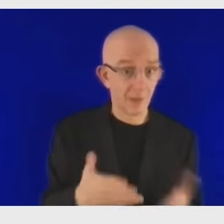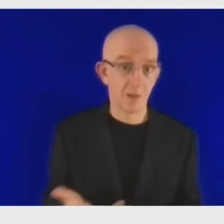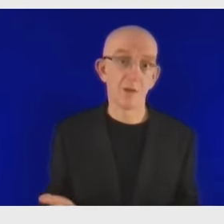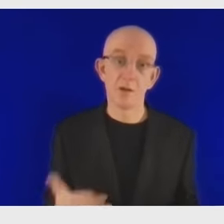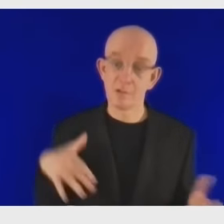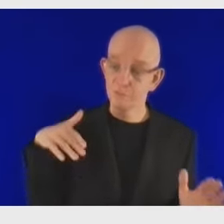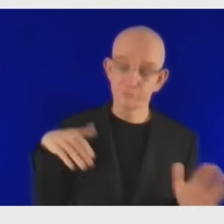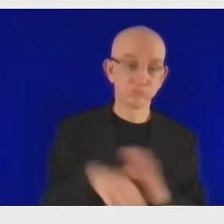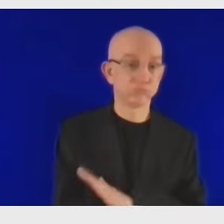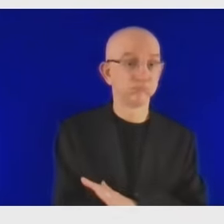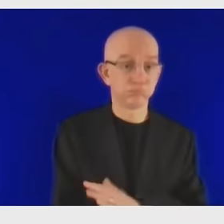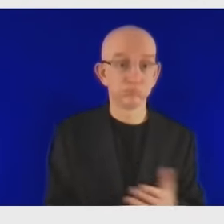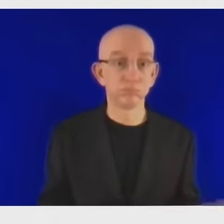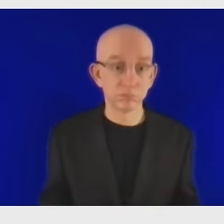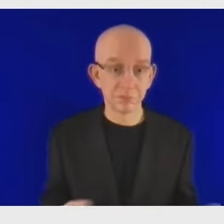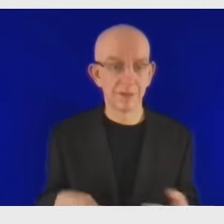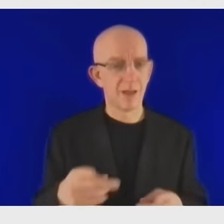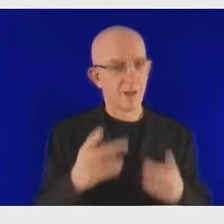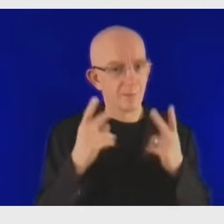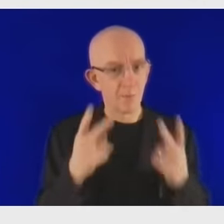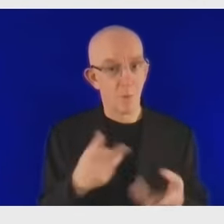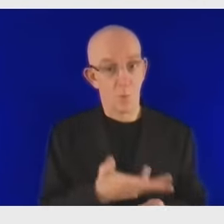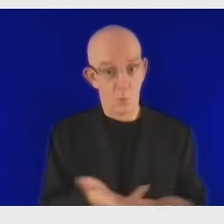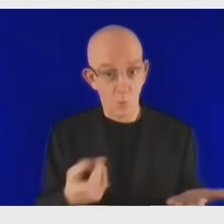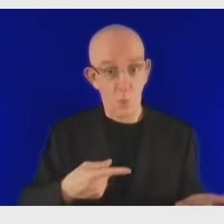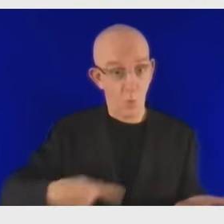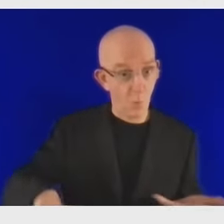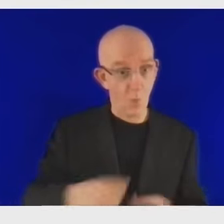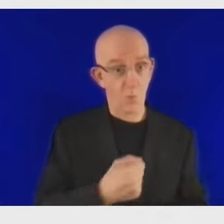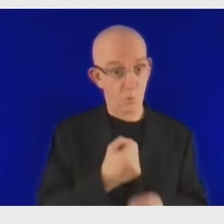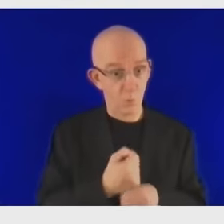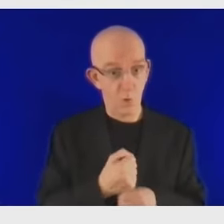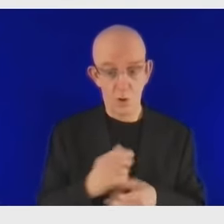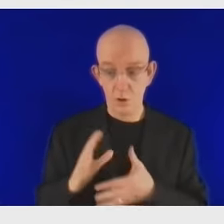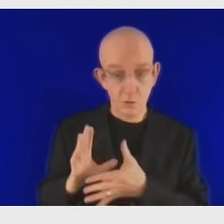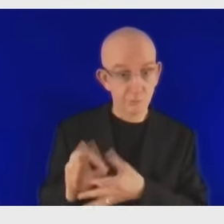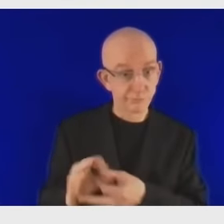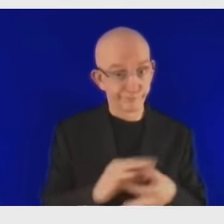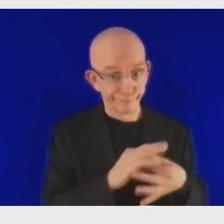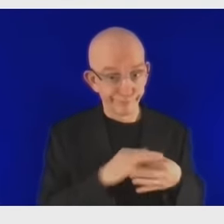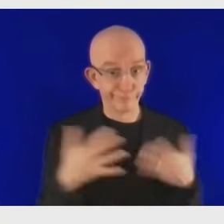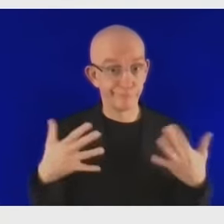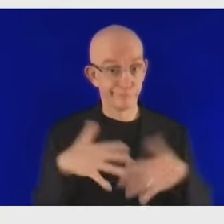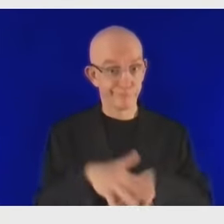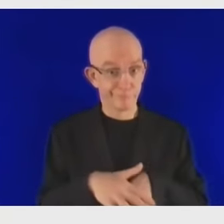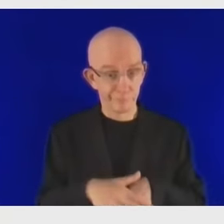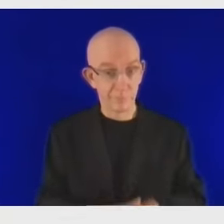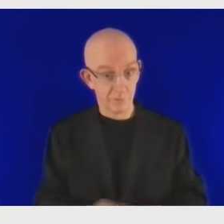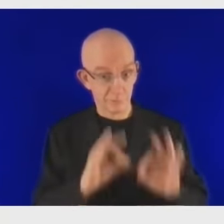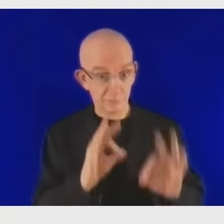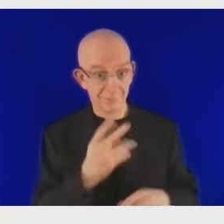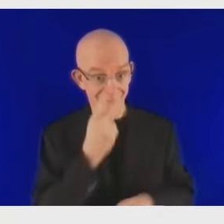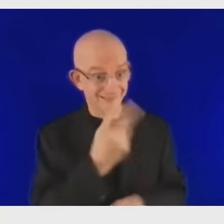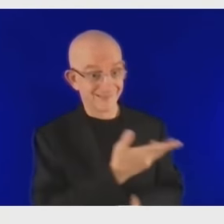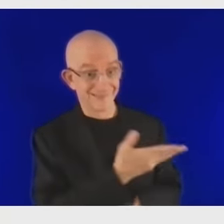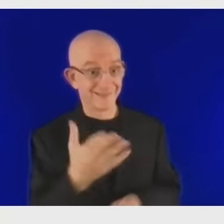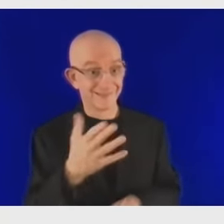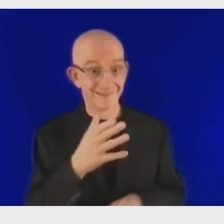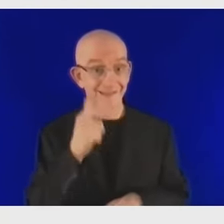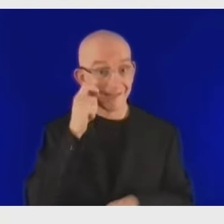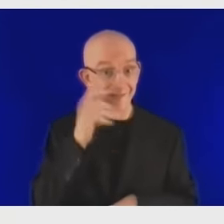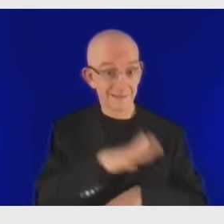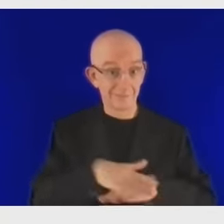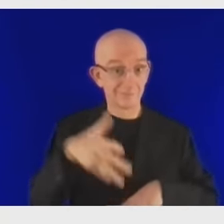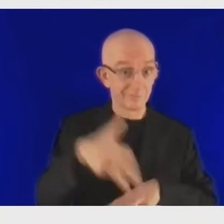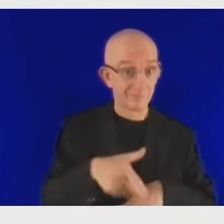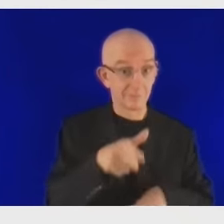also, I would like to highlight that when we are talking about climate finance, often indigenous people's perspective has